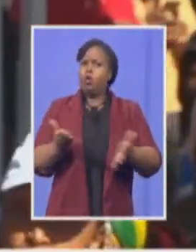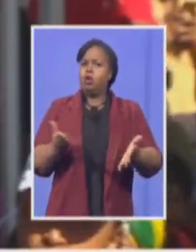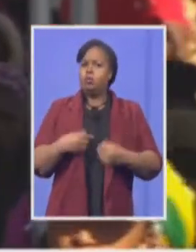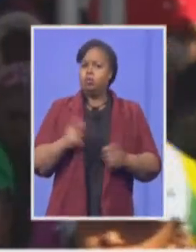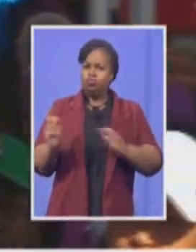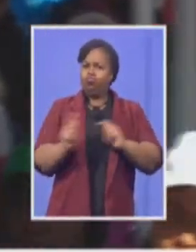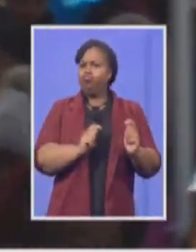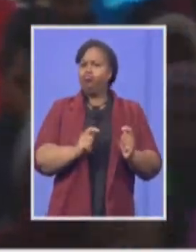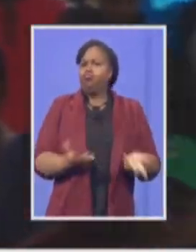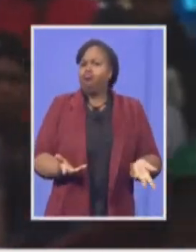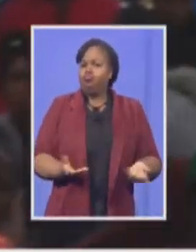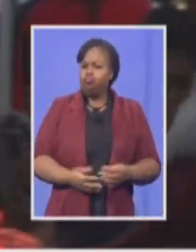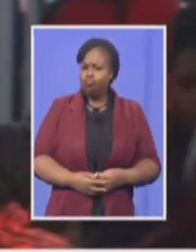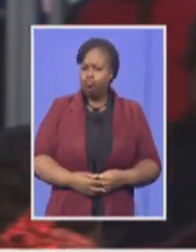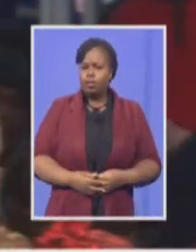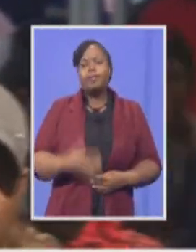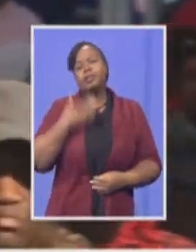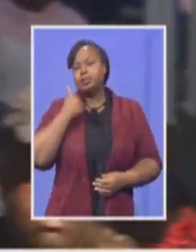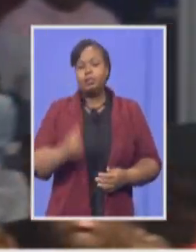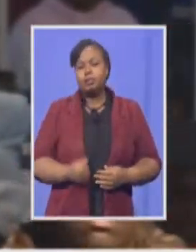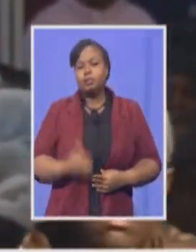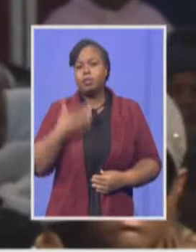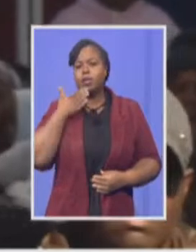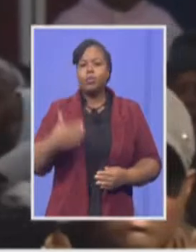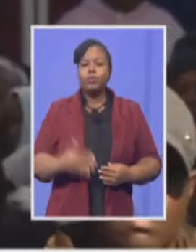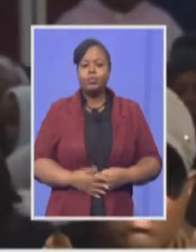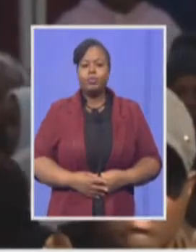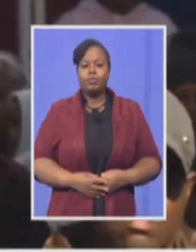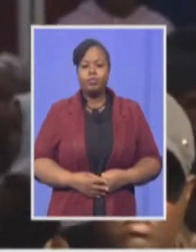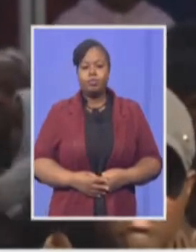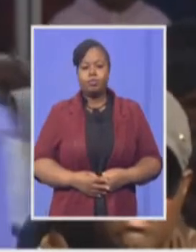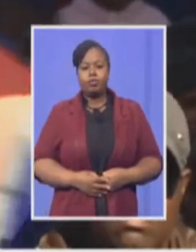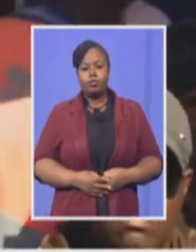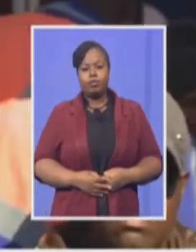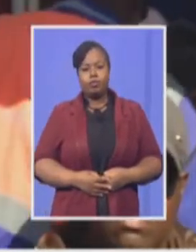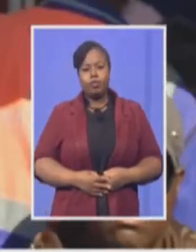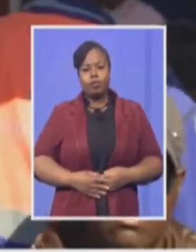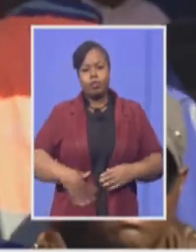ukugibela please ngiyabonga.